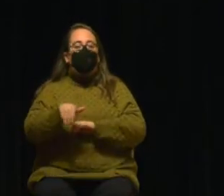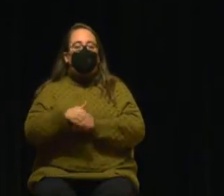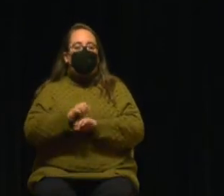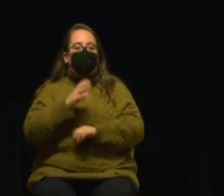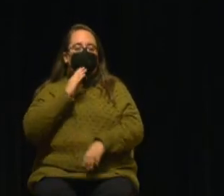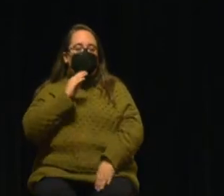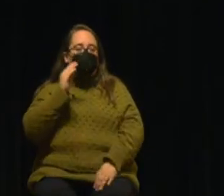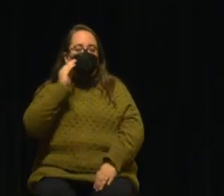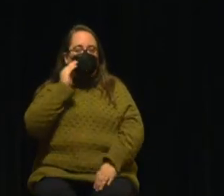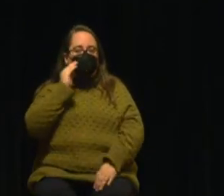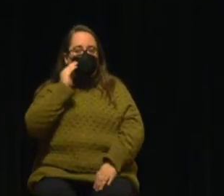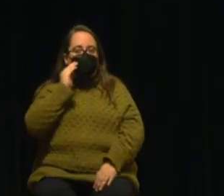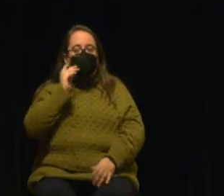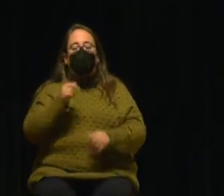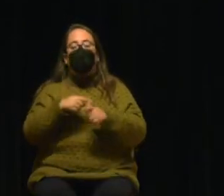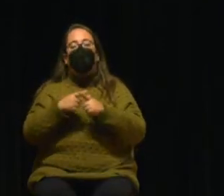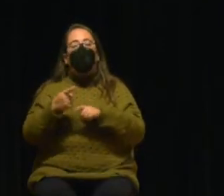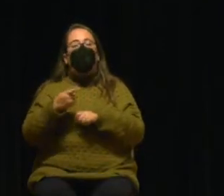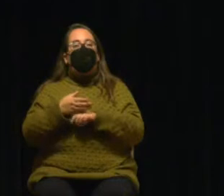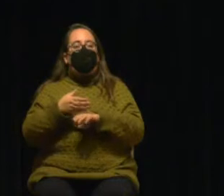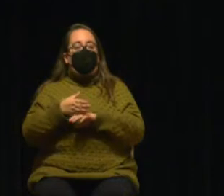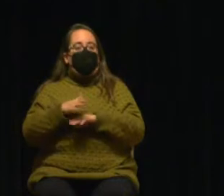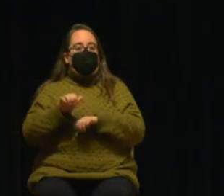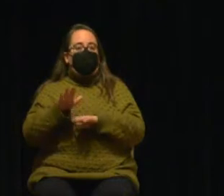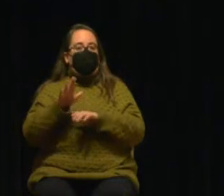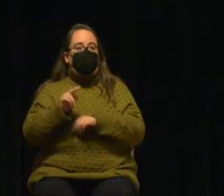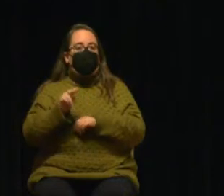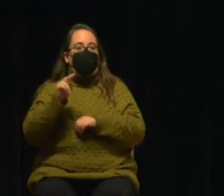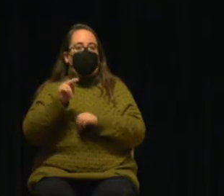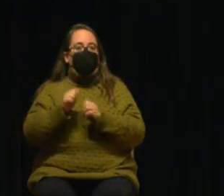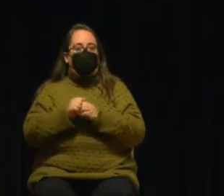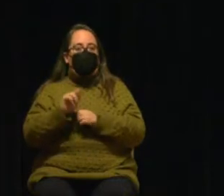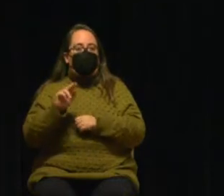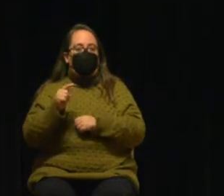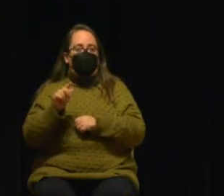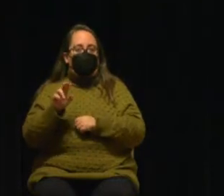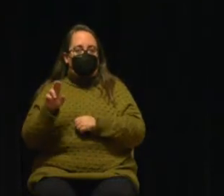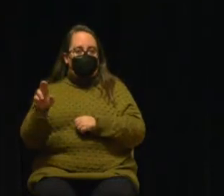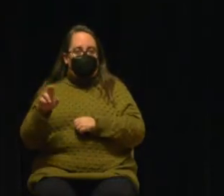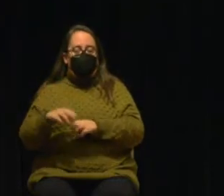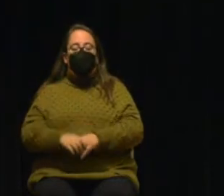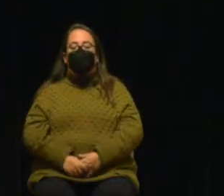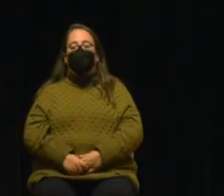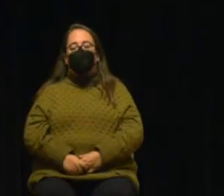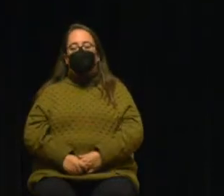home, and the day after, he sent her north via his Underground Railroad contacts.